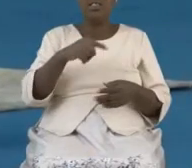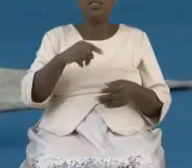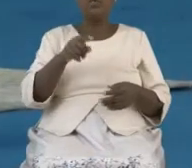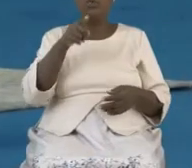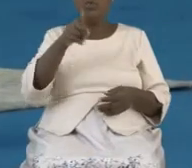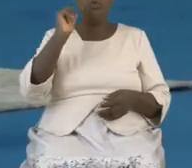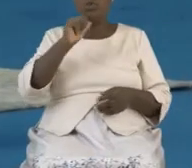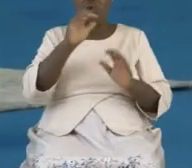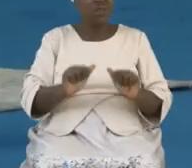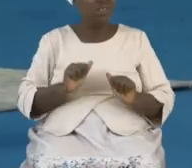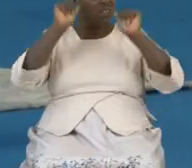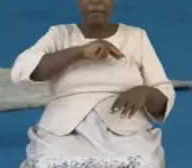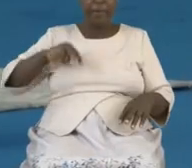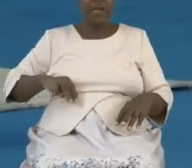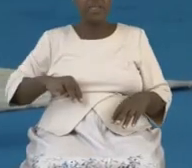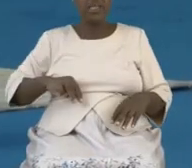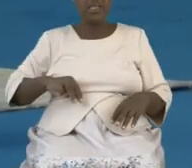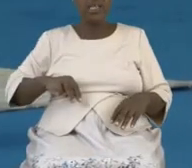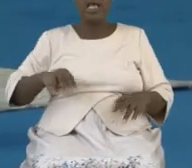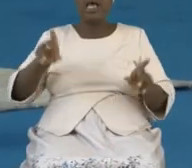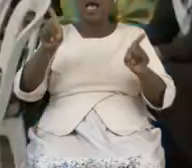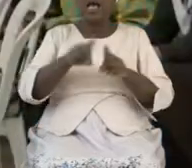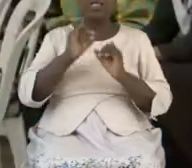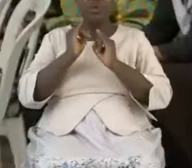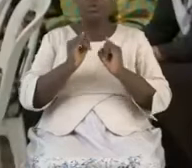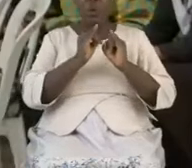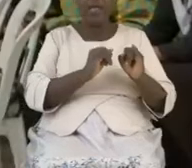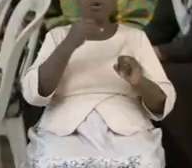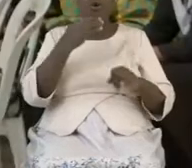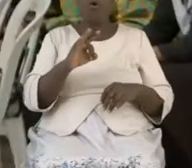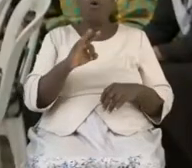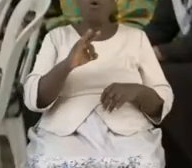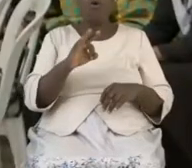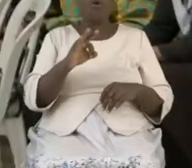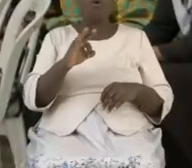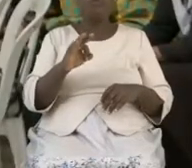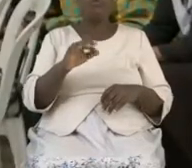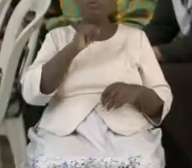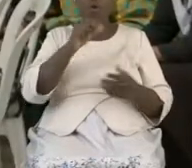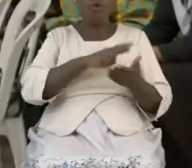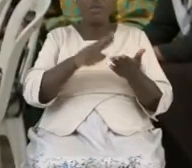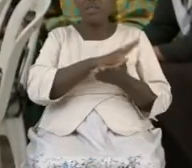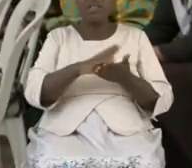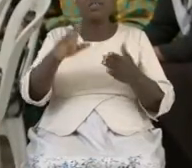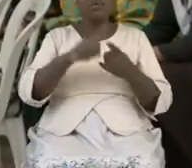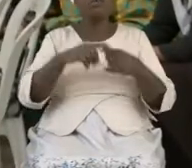as instruments of unrighteousness unto sin,